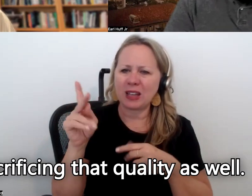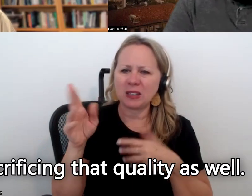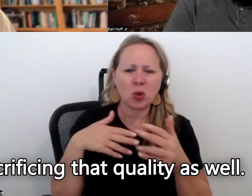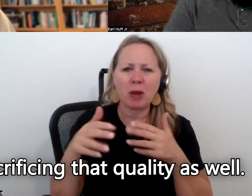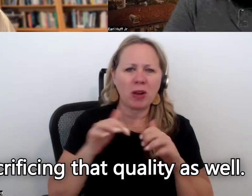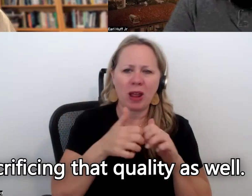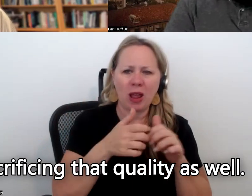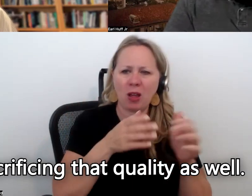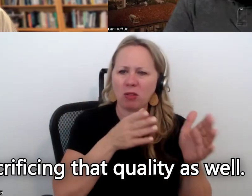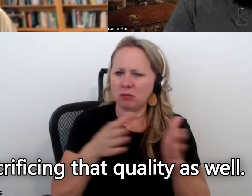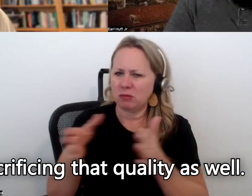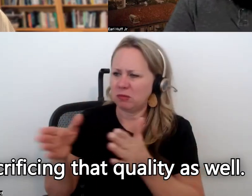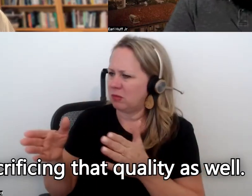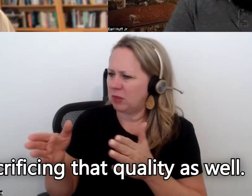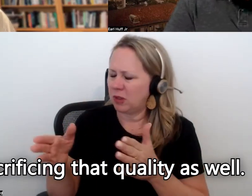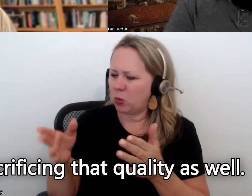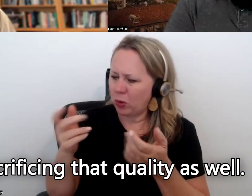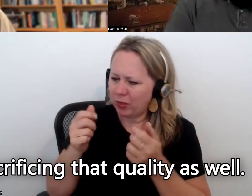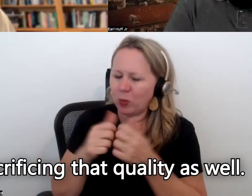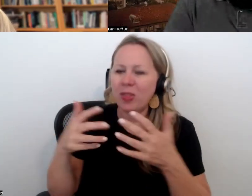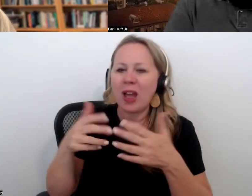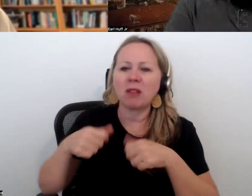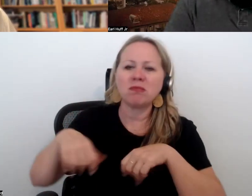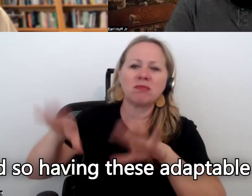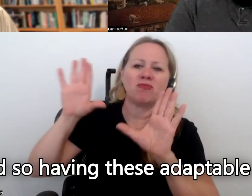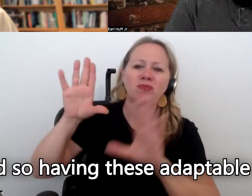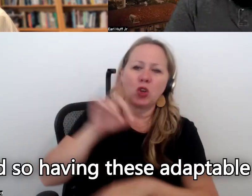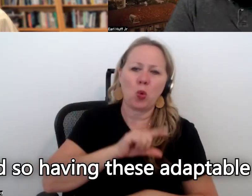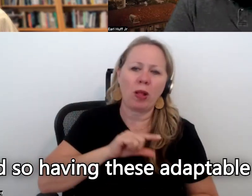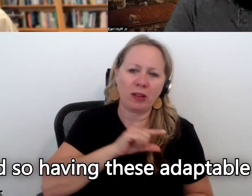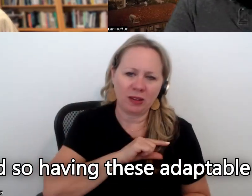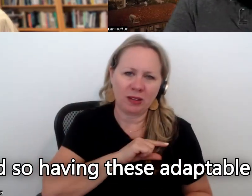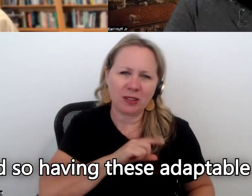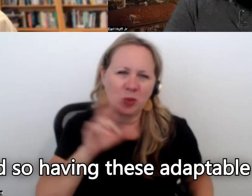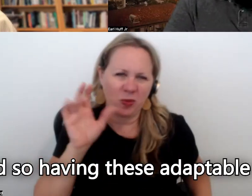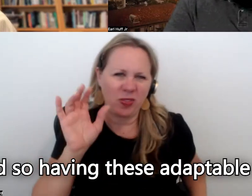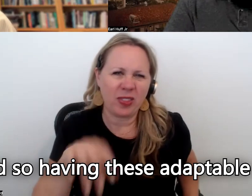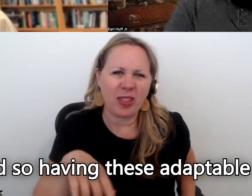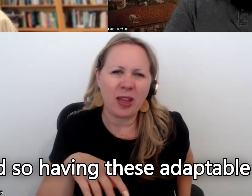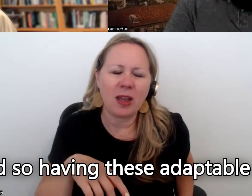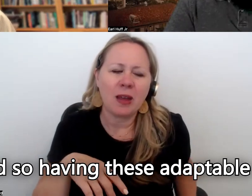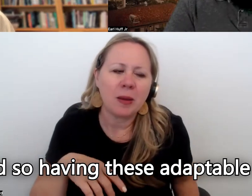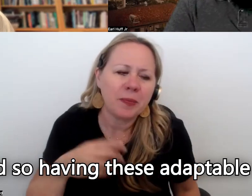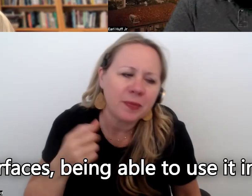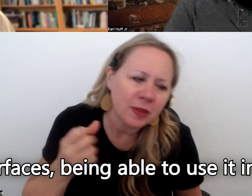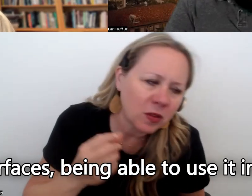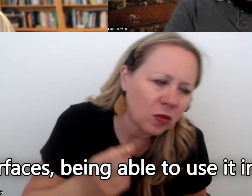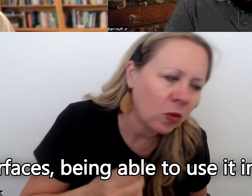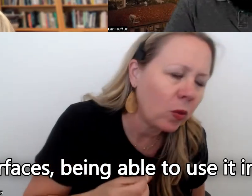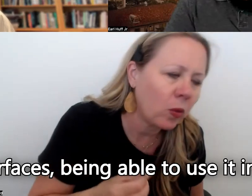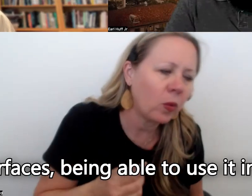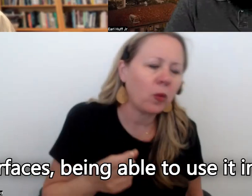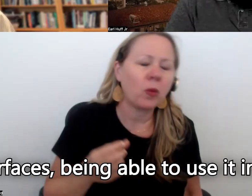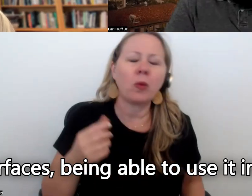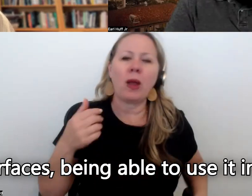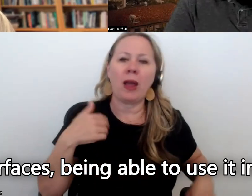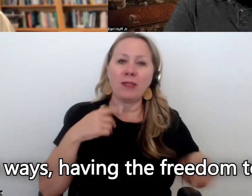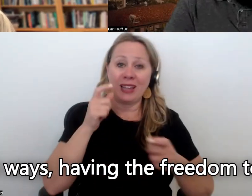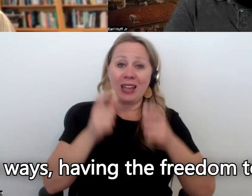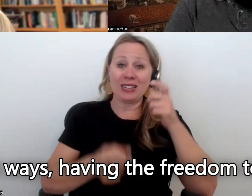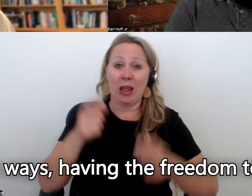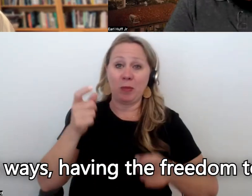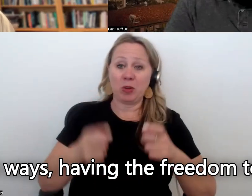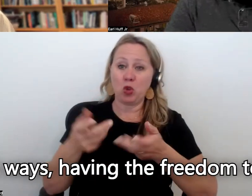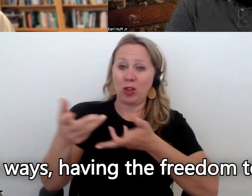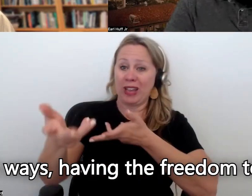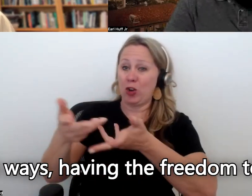without sacrificing that quality as well. And so having these adaptable interfaces, being able to use it in